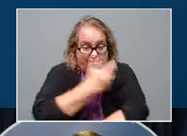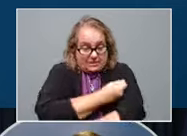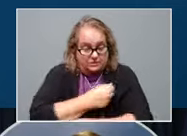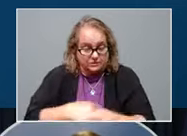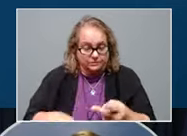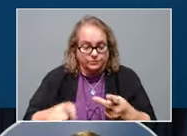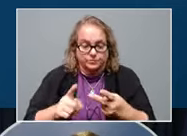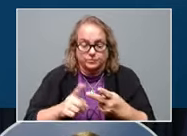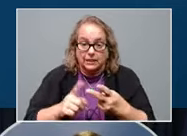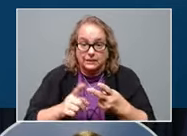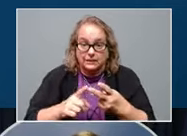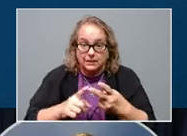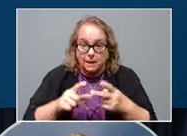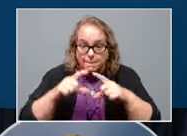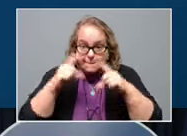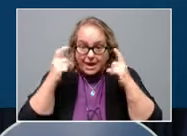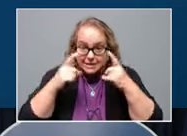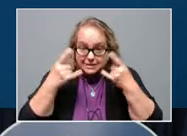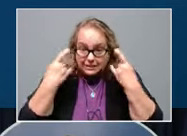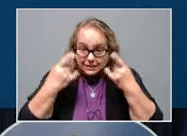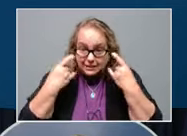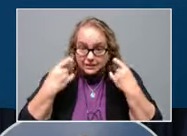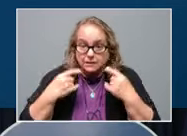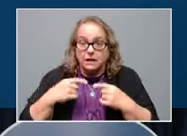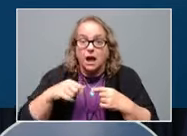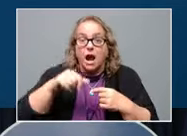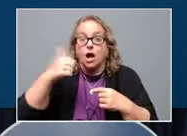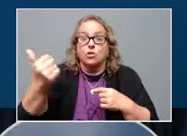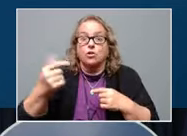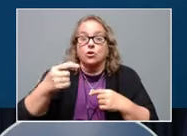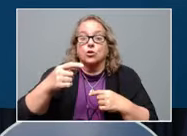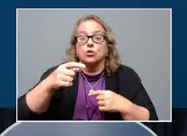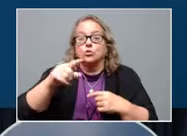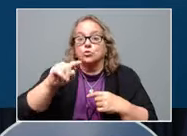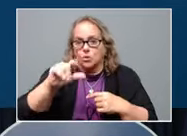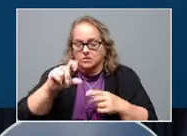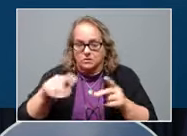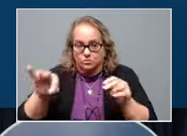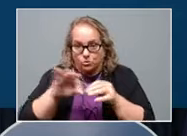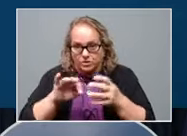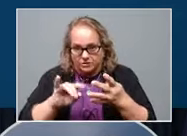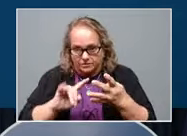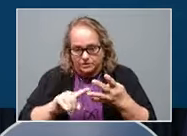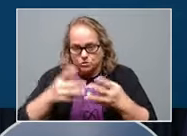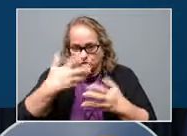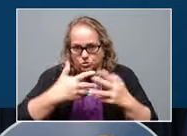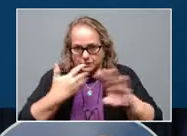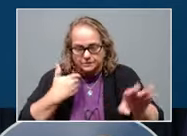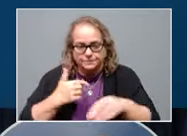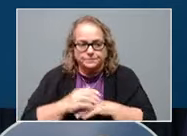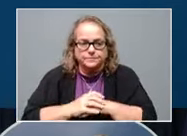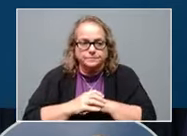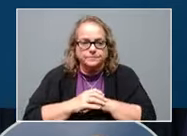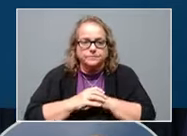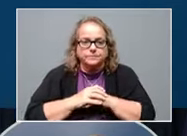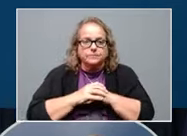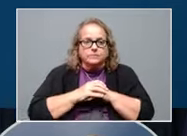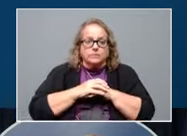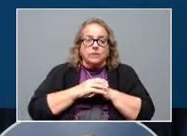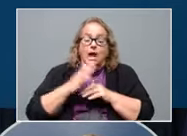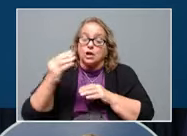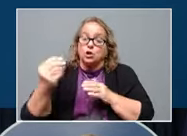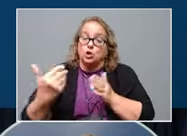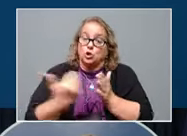tool, masking. A number of other tools that are really important. We've also issued new guidance for the test to stay